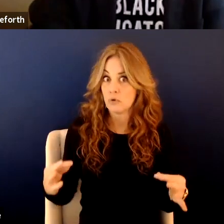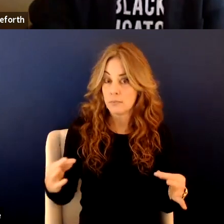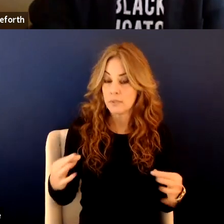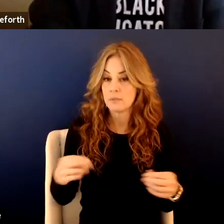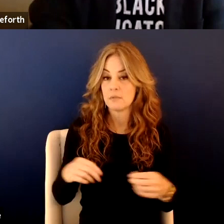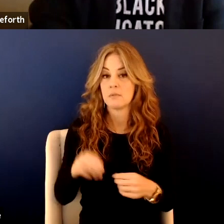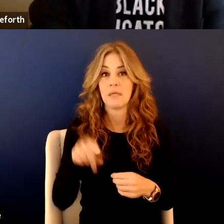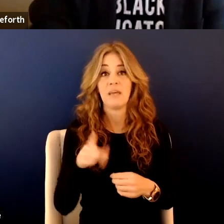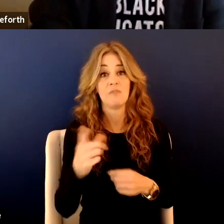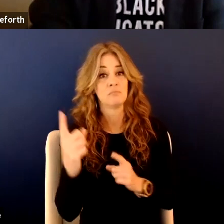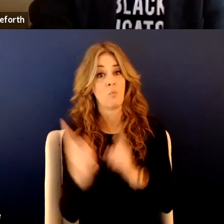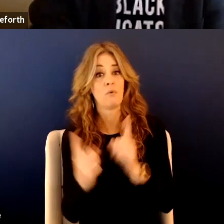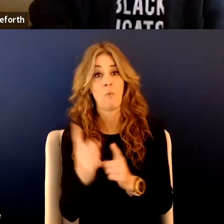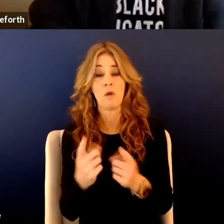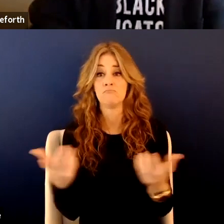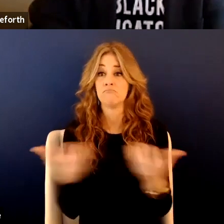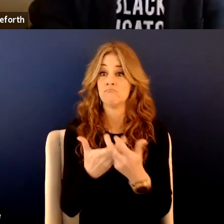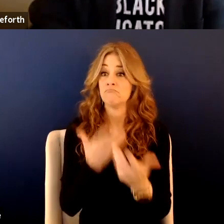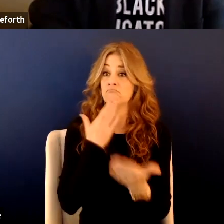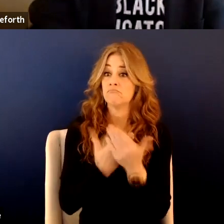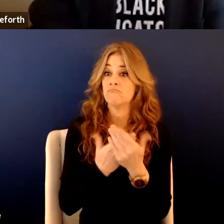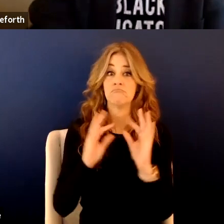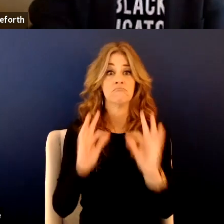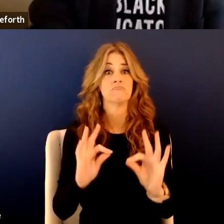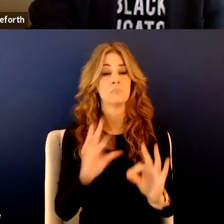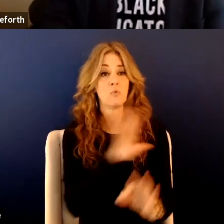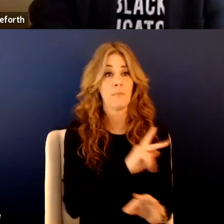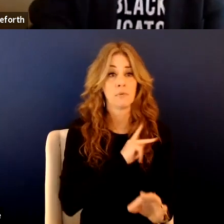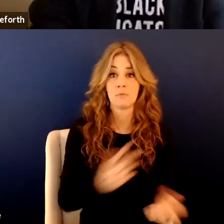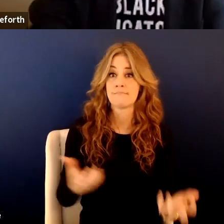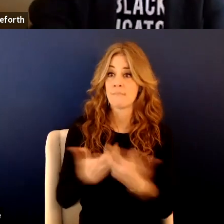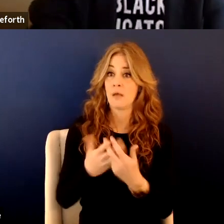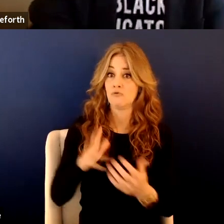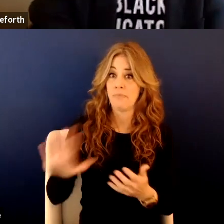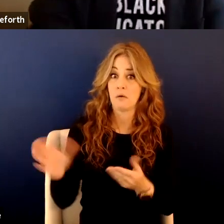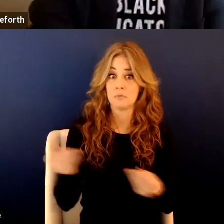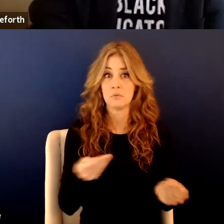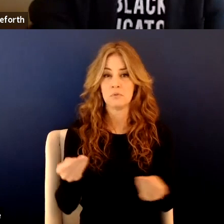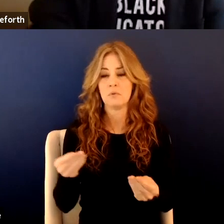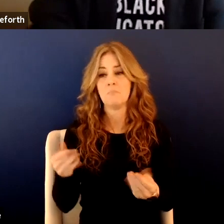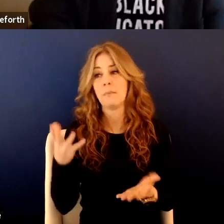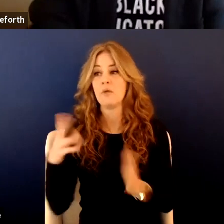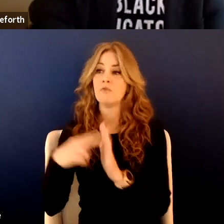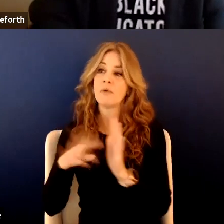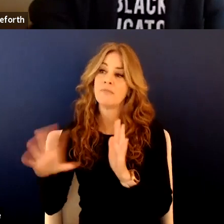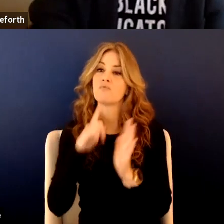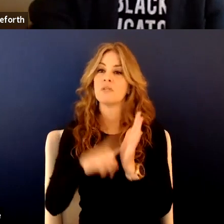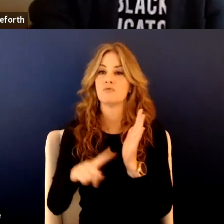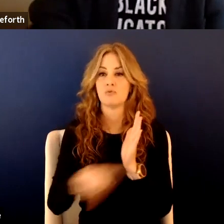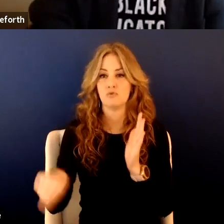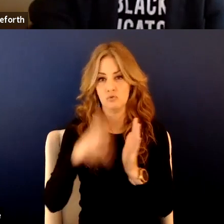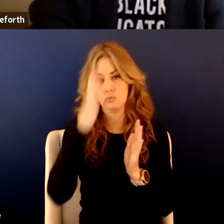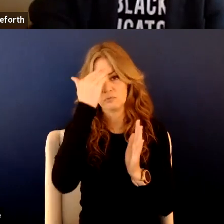a one-to-one fit and whether your personality will match with theirs. Of course, you can tell by their research, but at the end of the day,